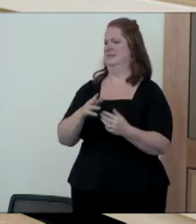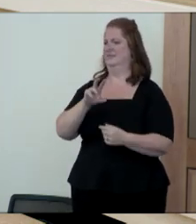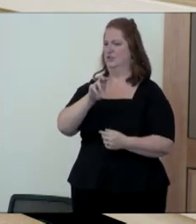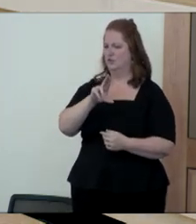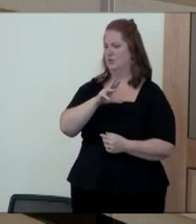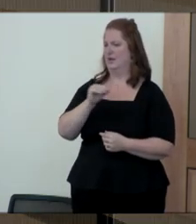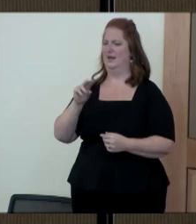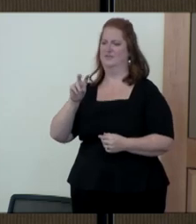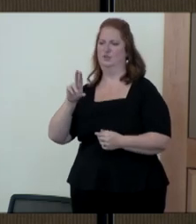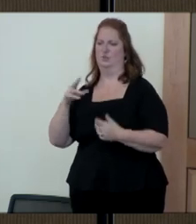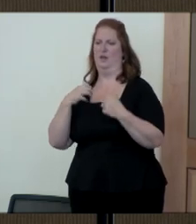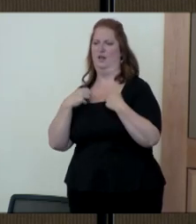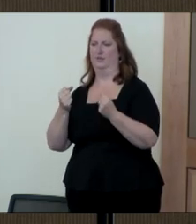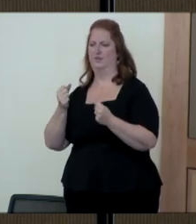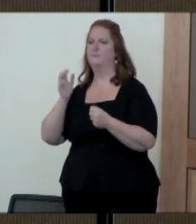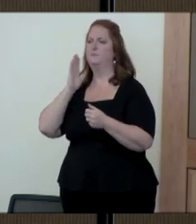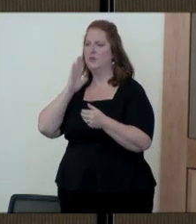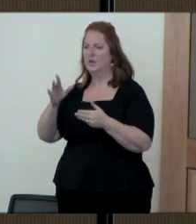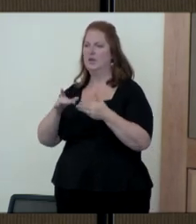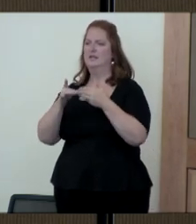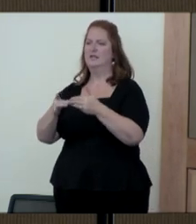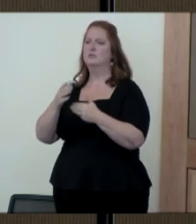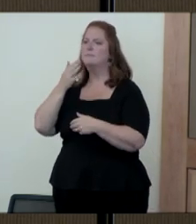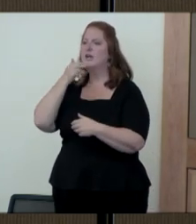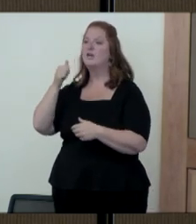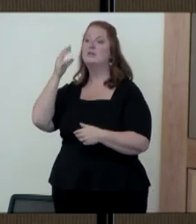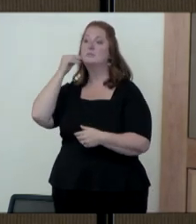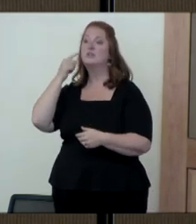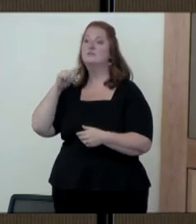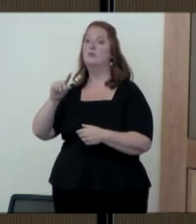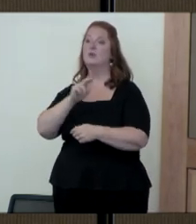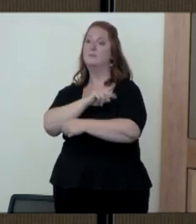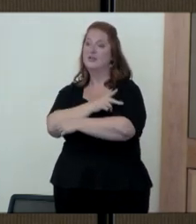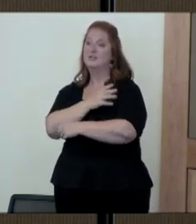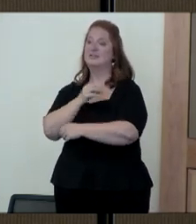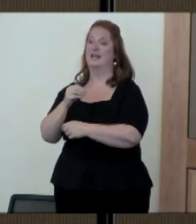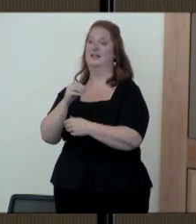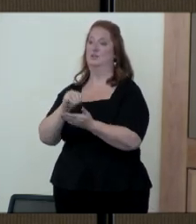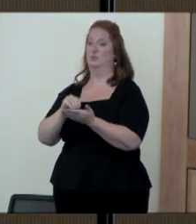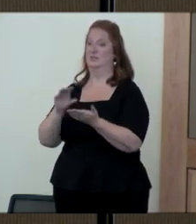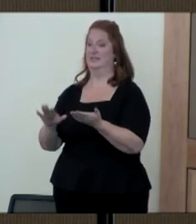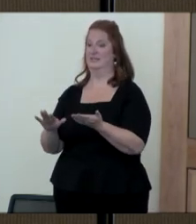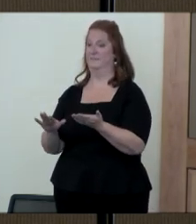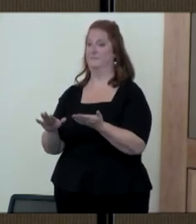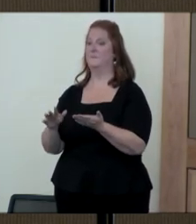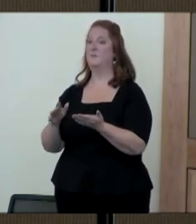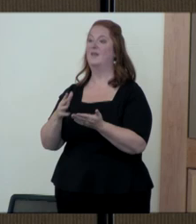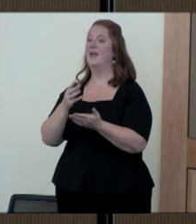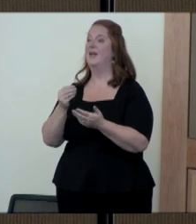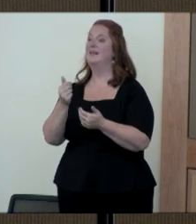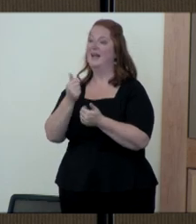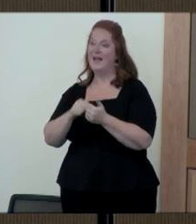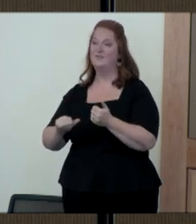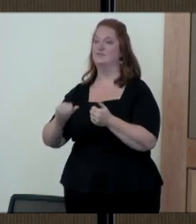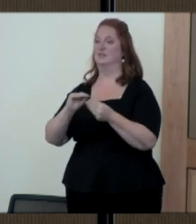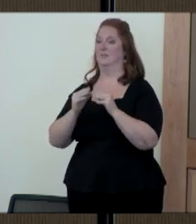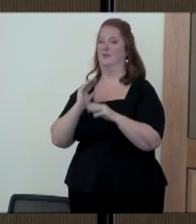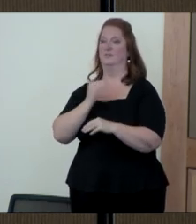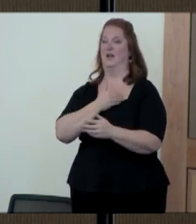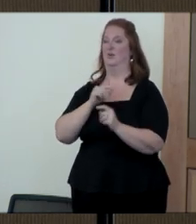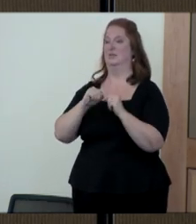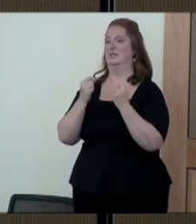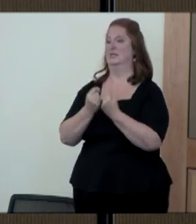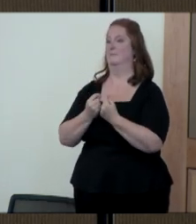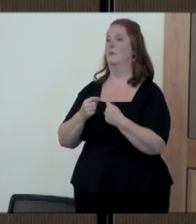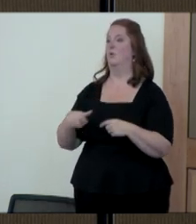Health that will lead to better experiences for our patients and our students and every member of our team throughout the